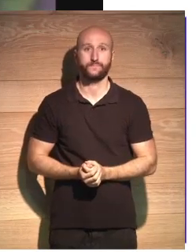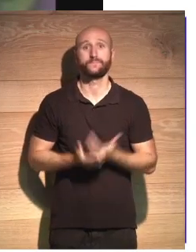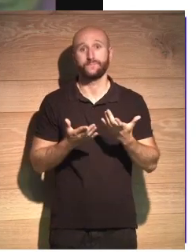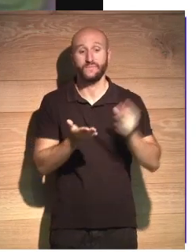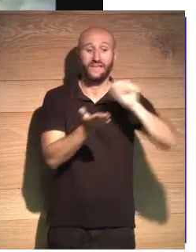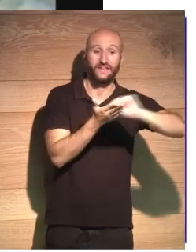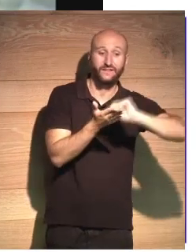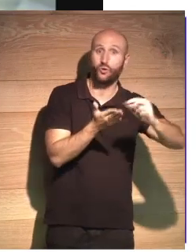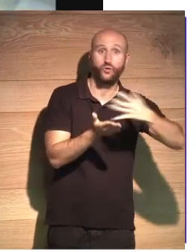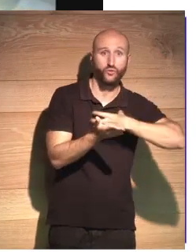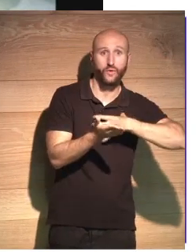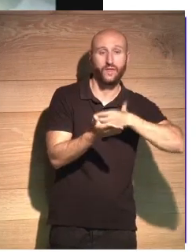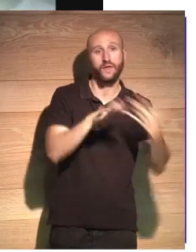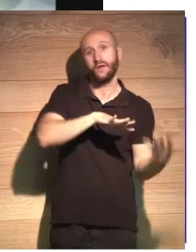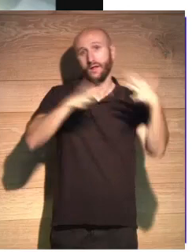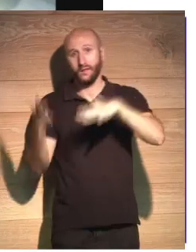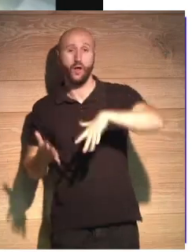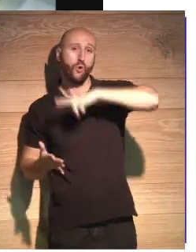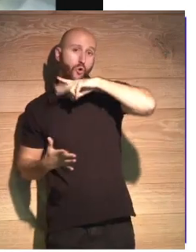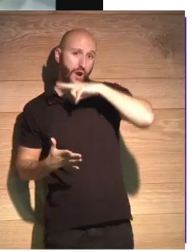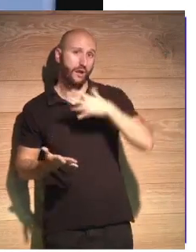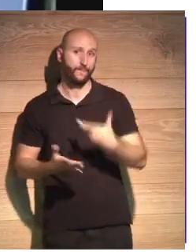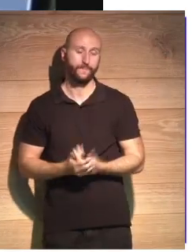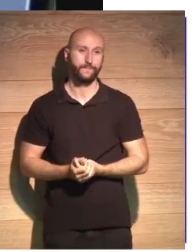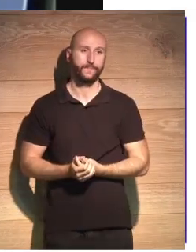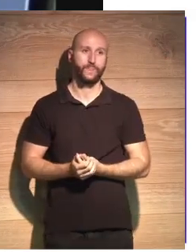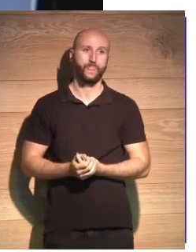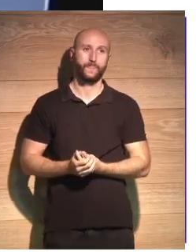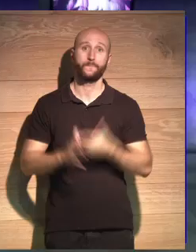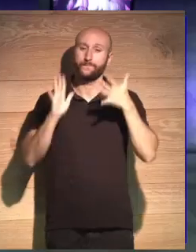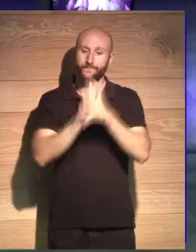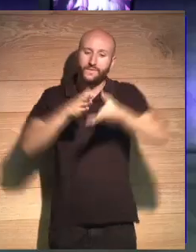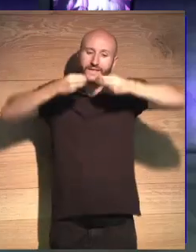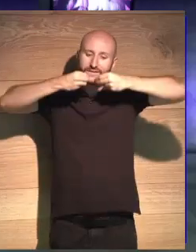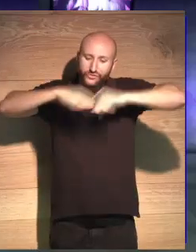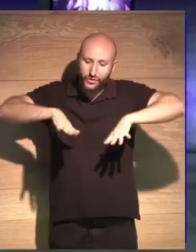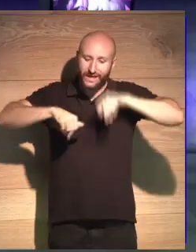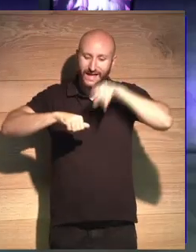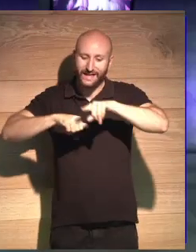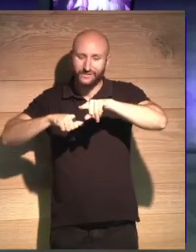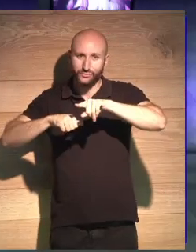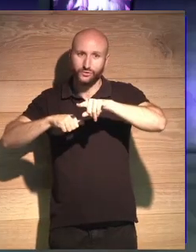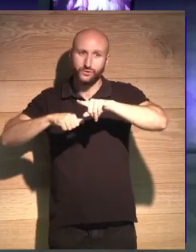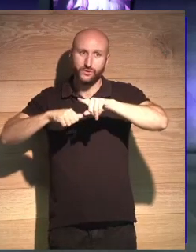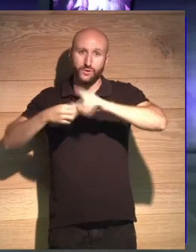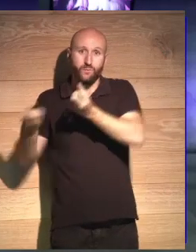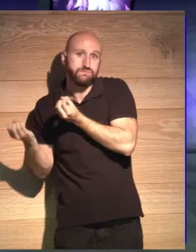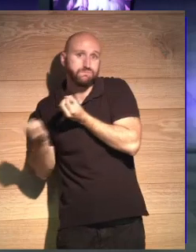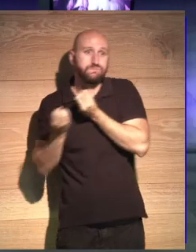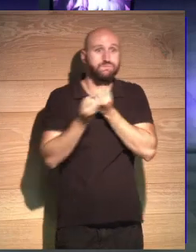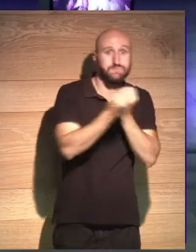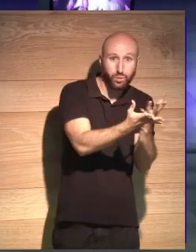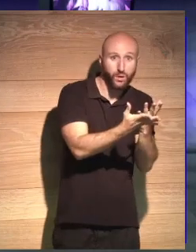the processes could not actually elaborate on that verbally. To express the history,